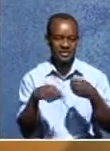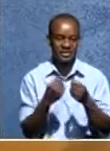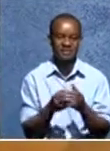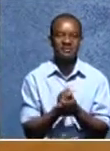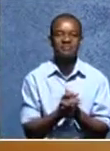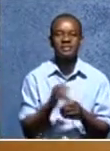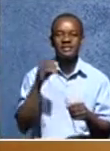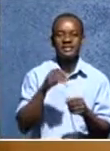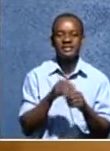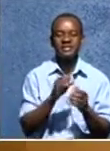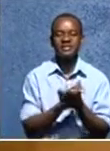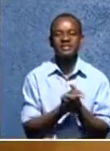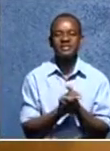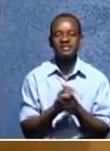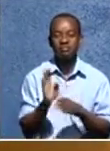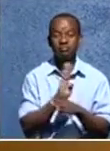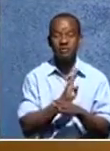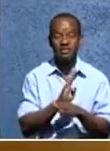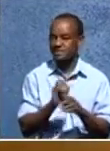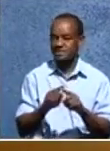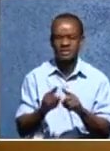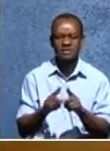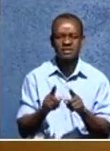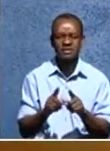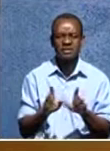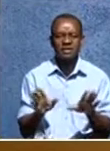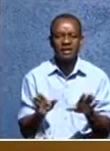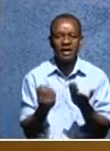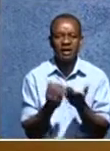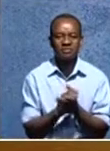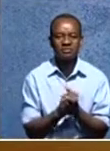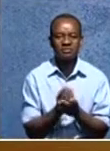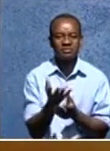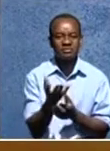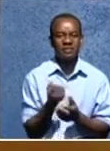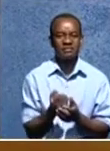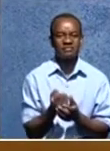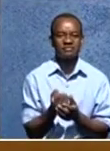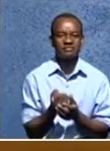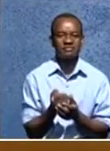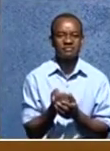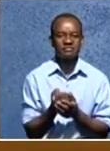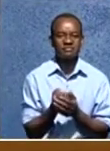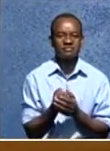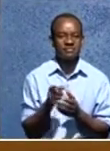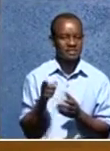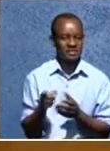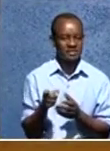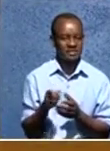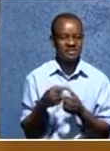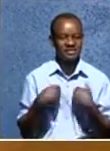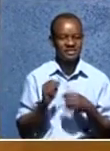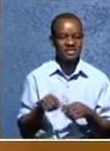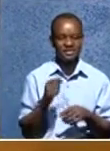element of it, the packaging, etc. How can we get that group into the zone where we can say, okay, they